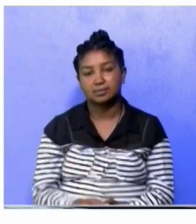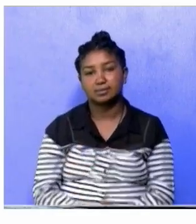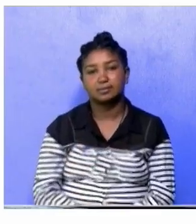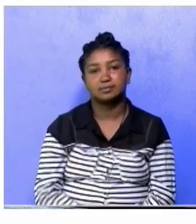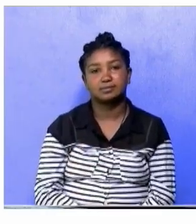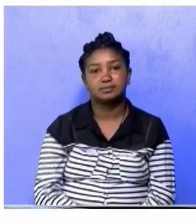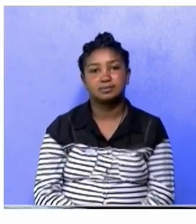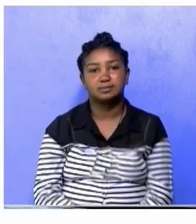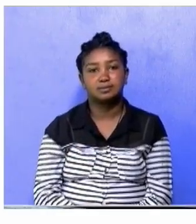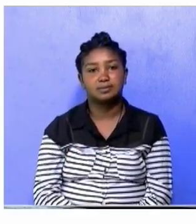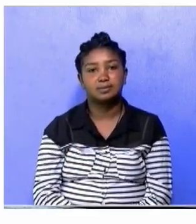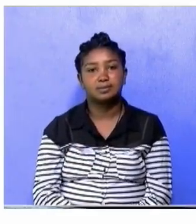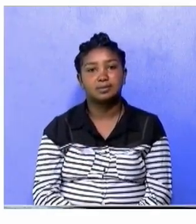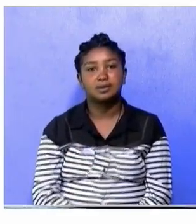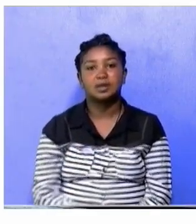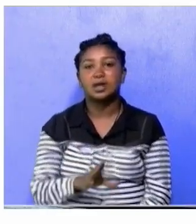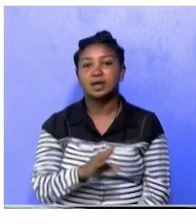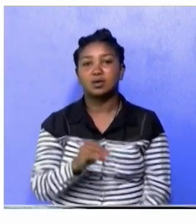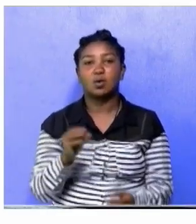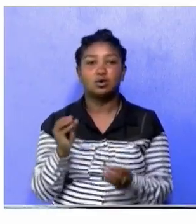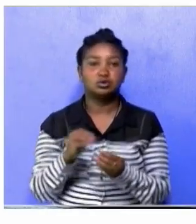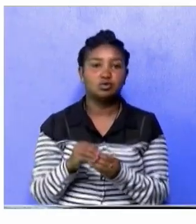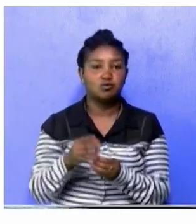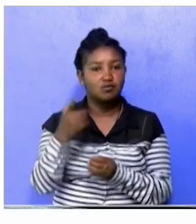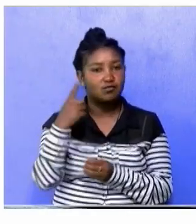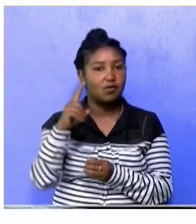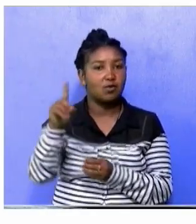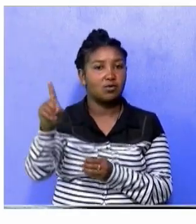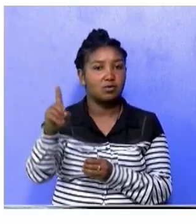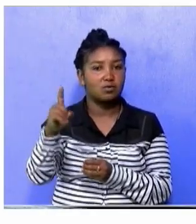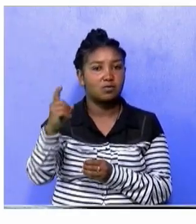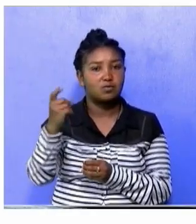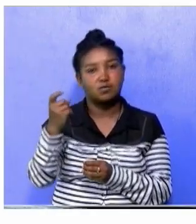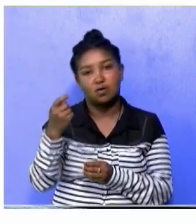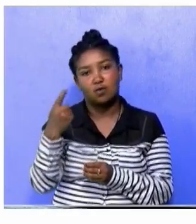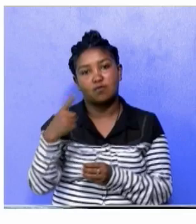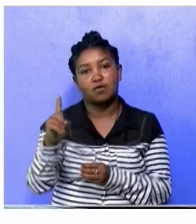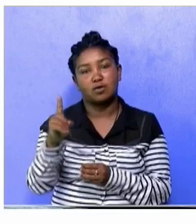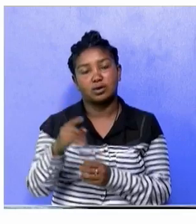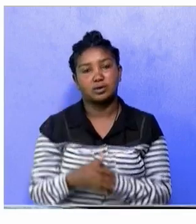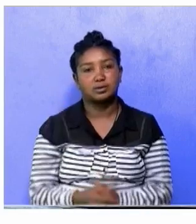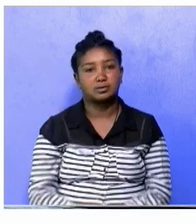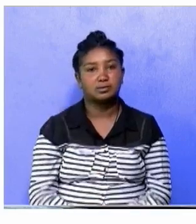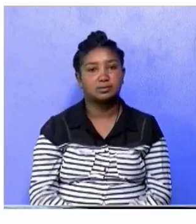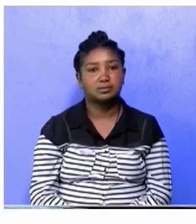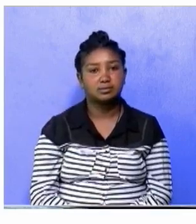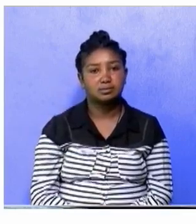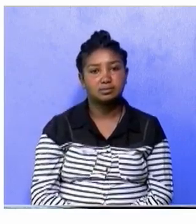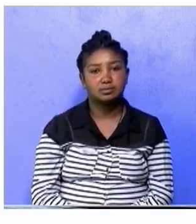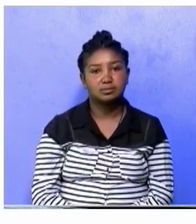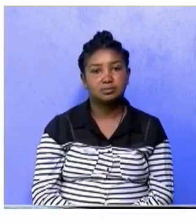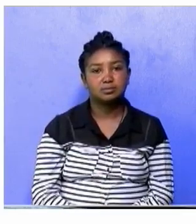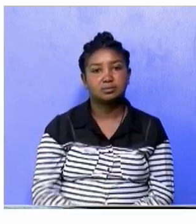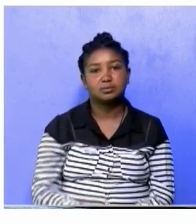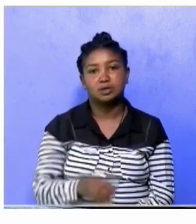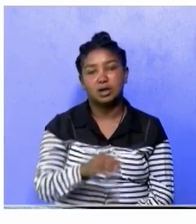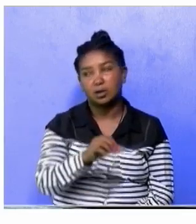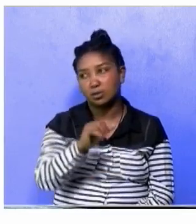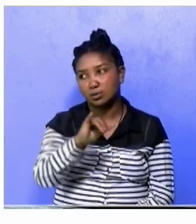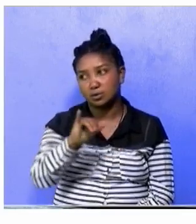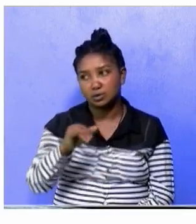And that is also for. If you like, that is just